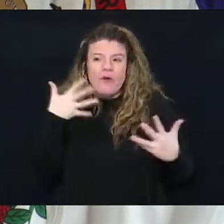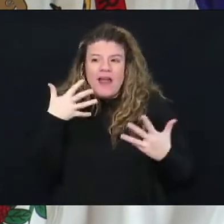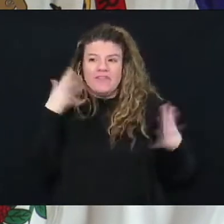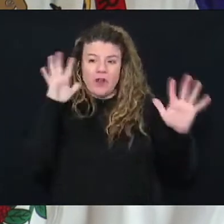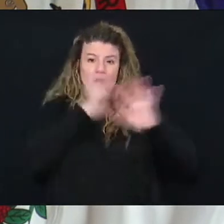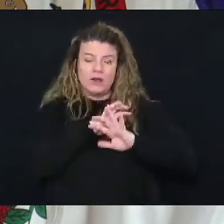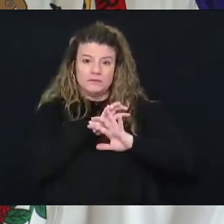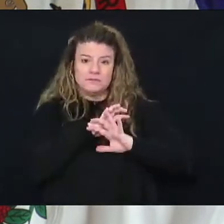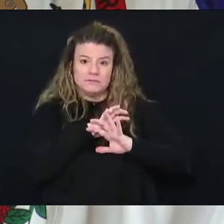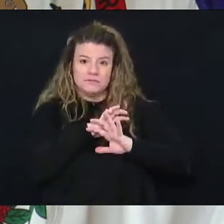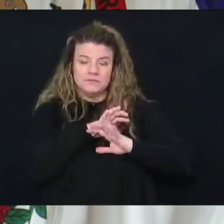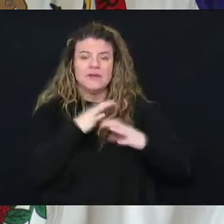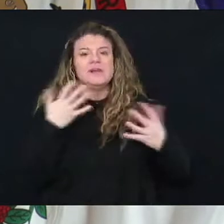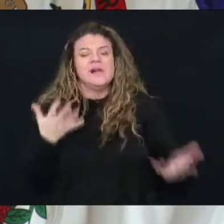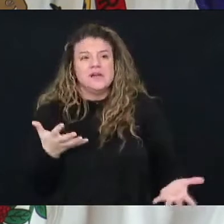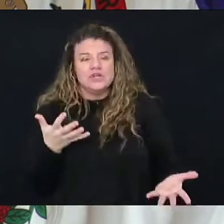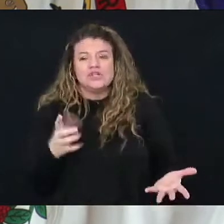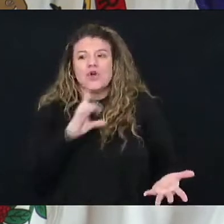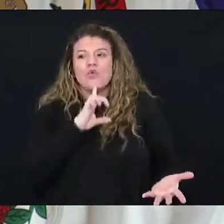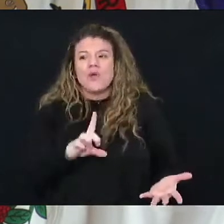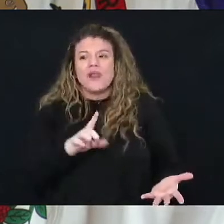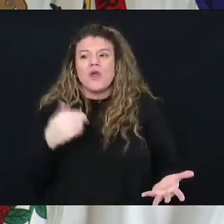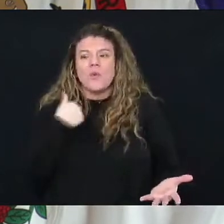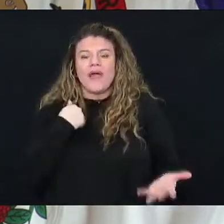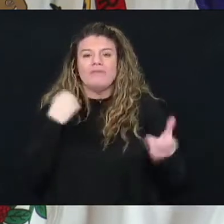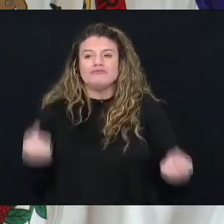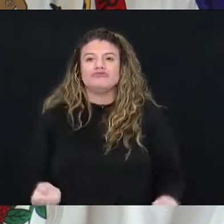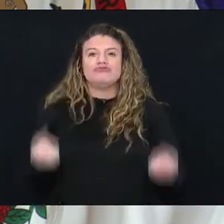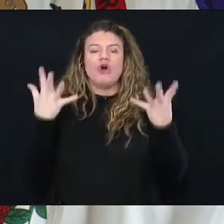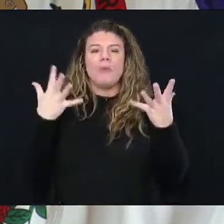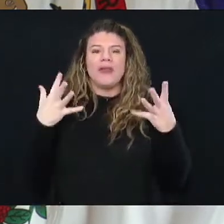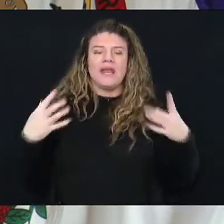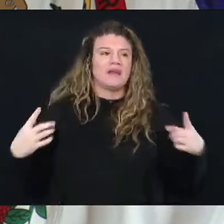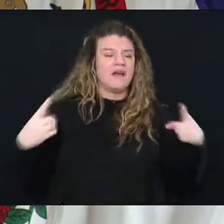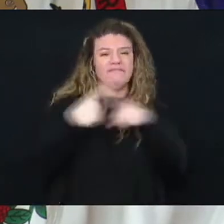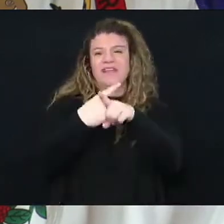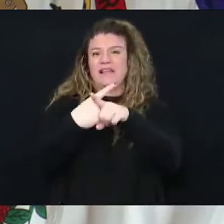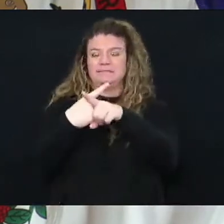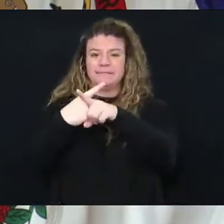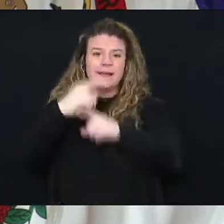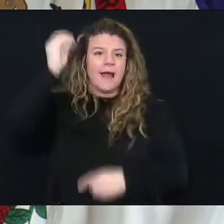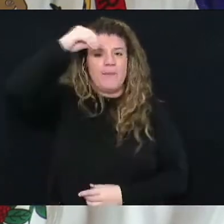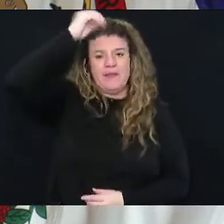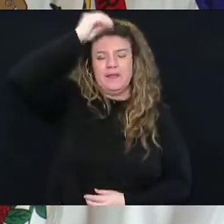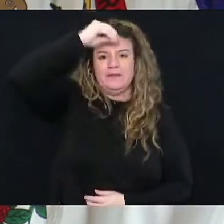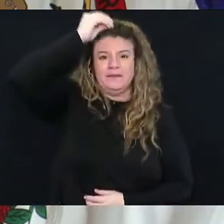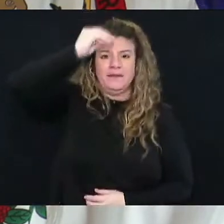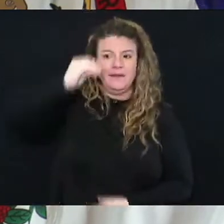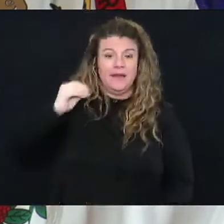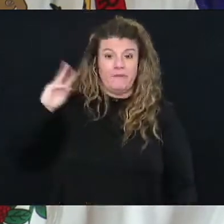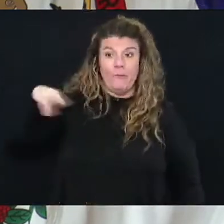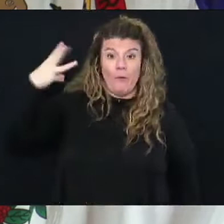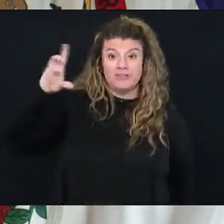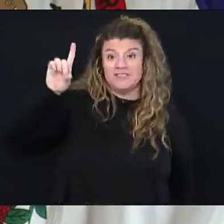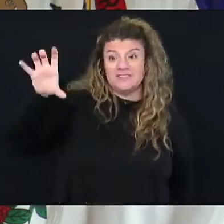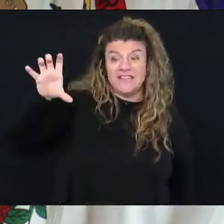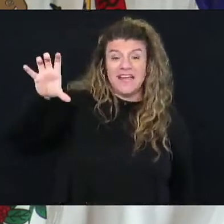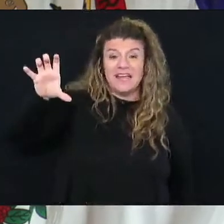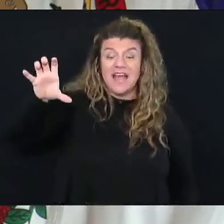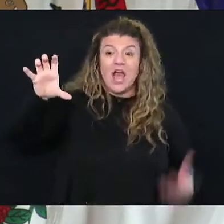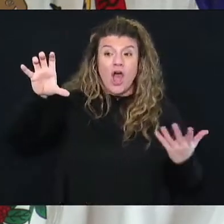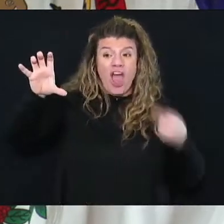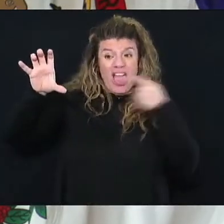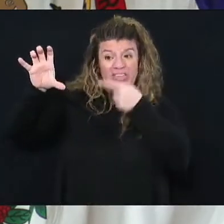so we really, you know, have gotten so many conflicting, you know, opinions, you know, coming out of DC that it's got a lot of